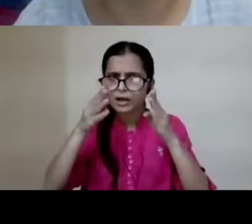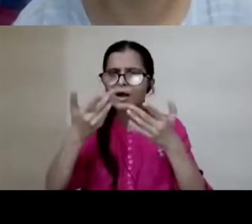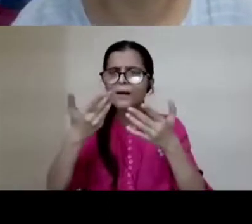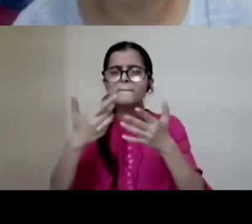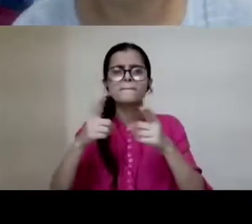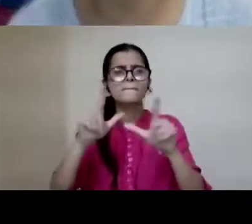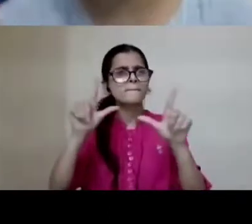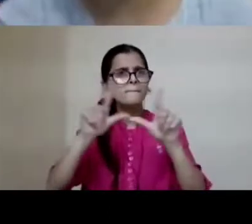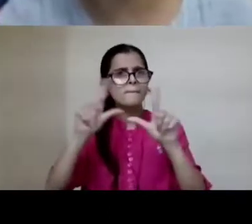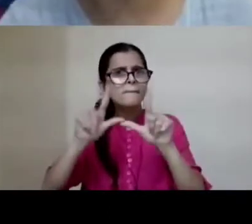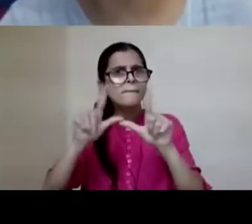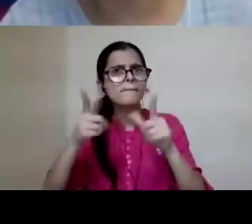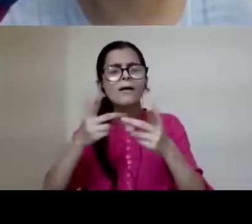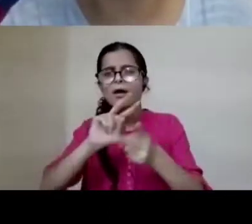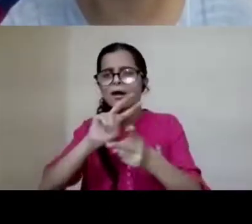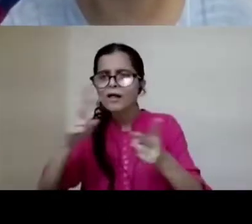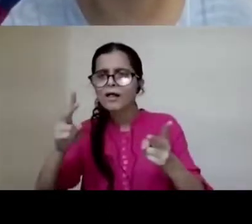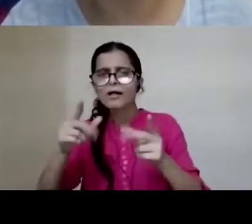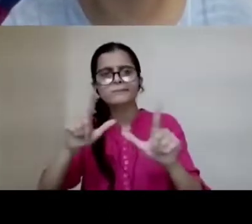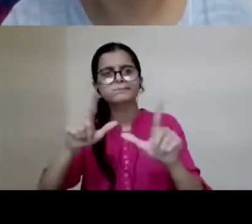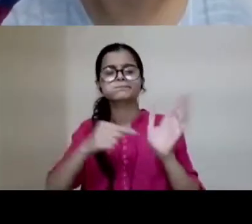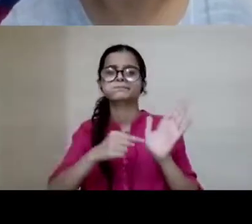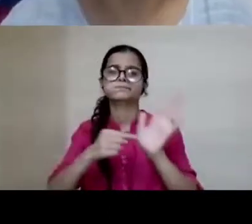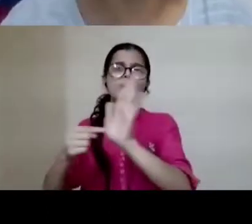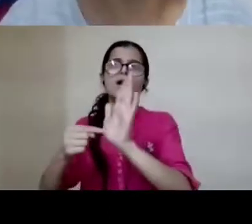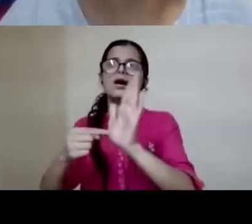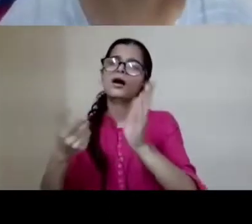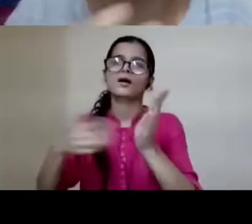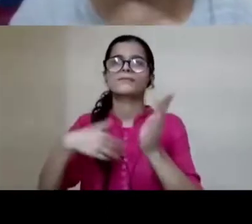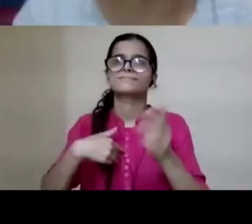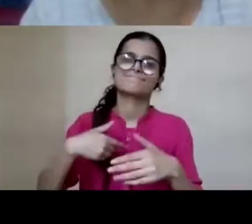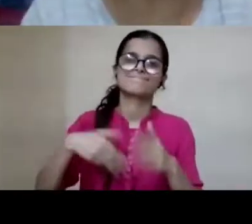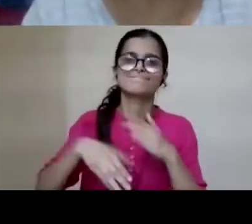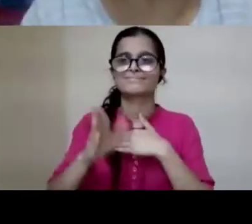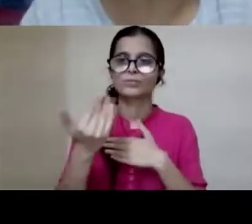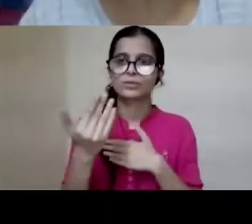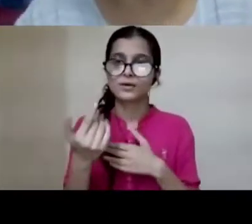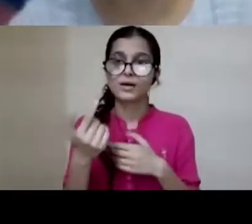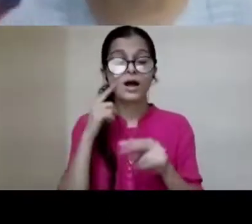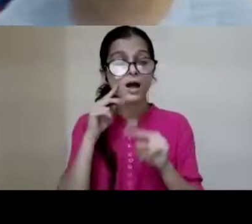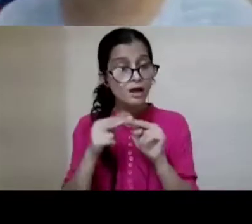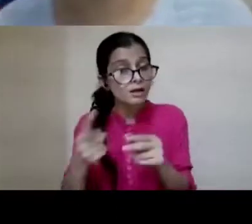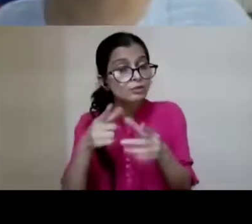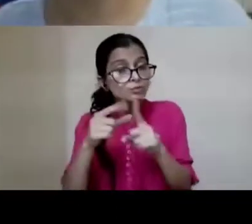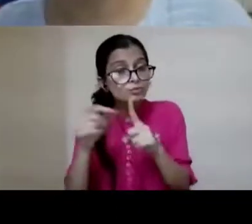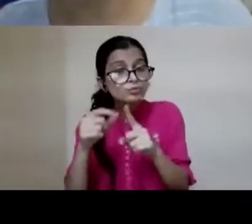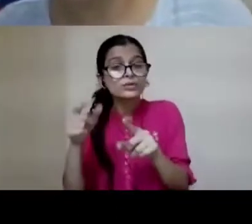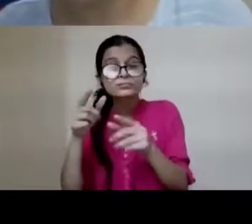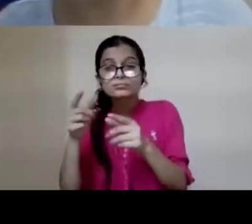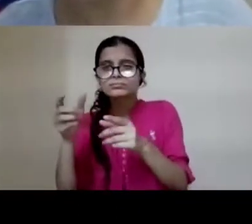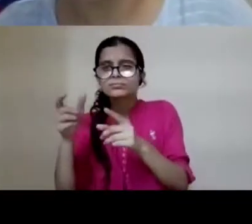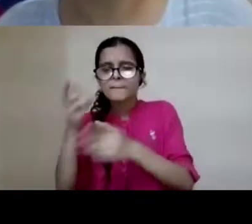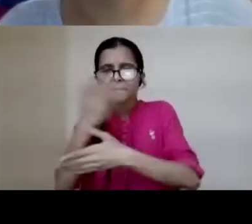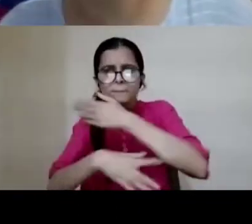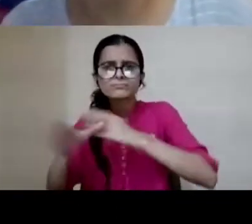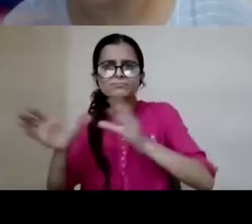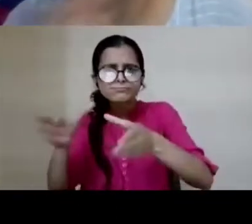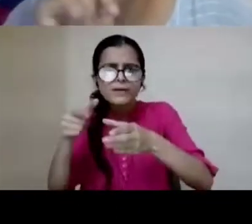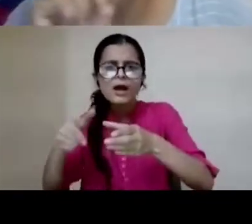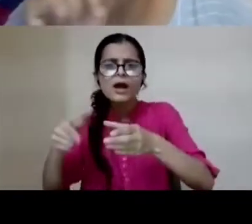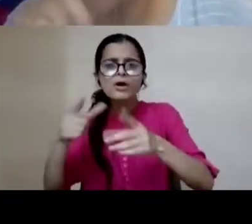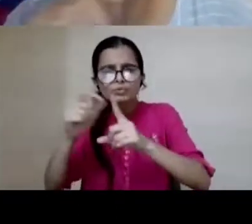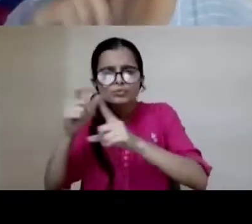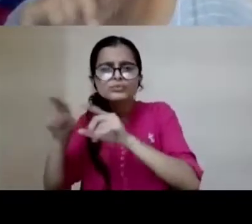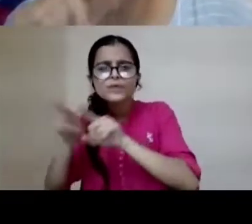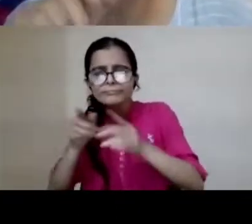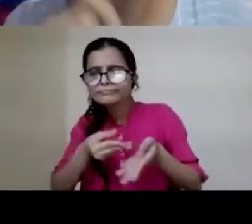password by which that entry will happen. And even if you were to do it for disability, you may keep somebody else out. I mean, in these days